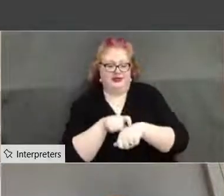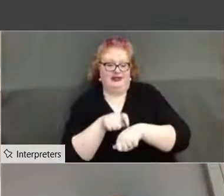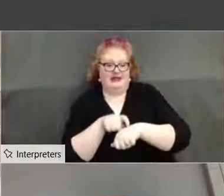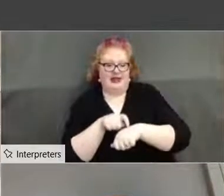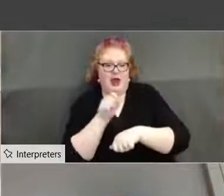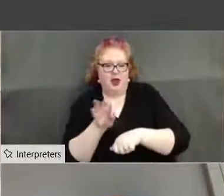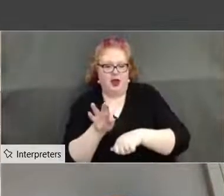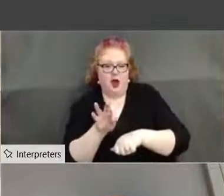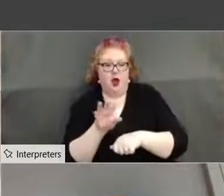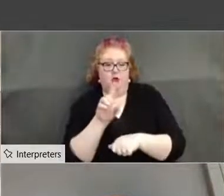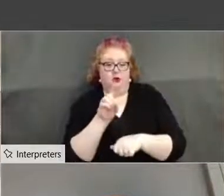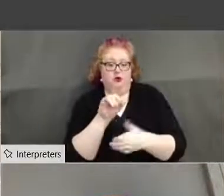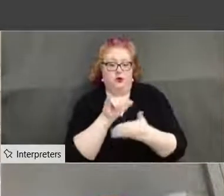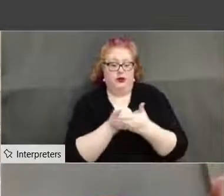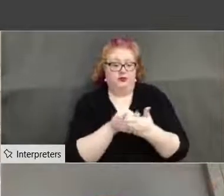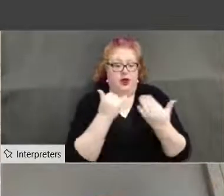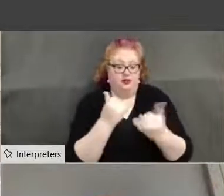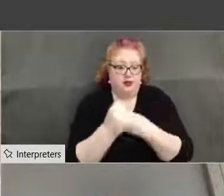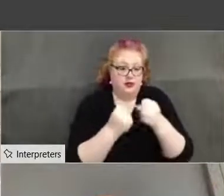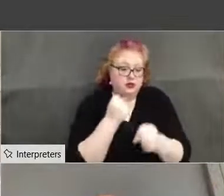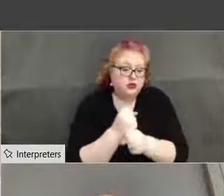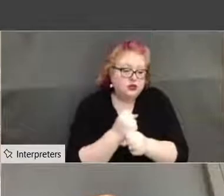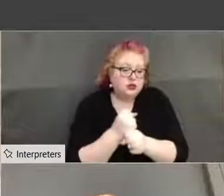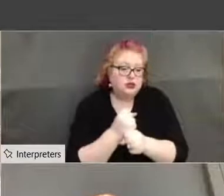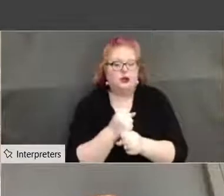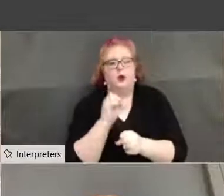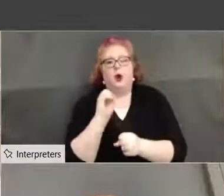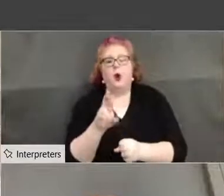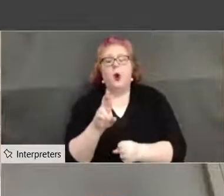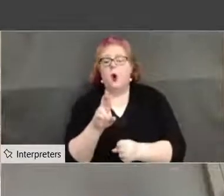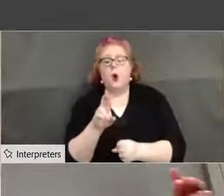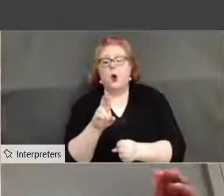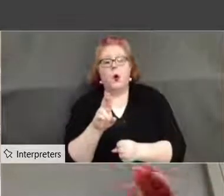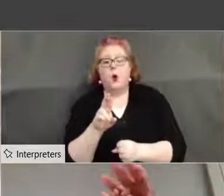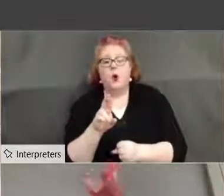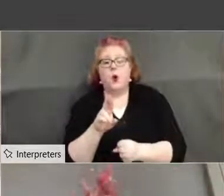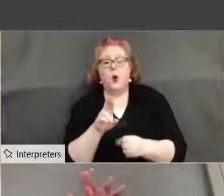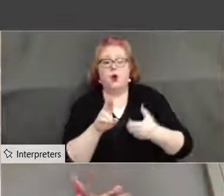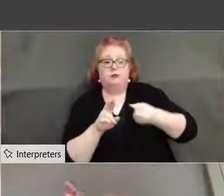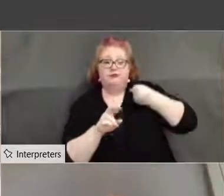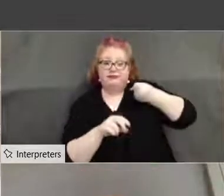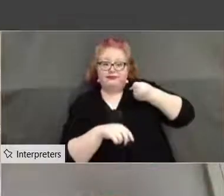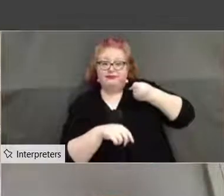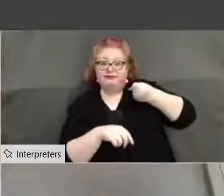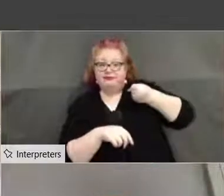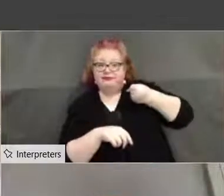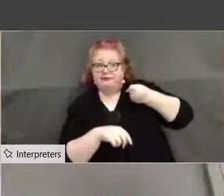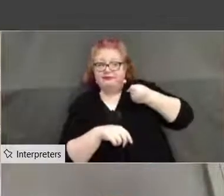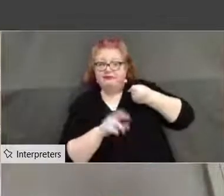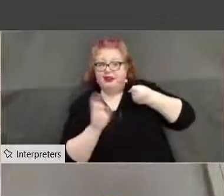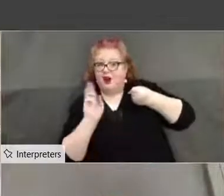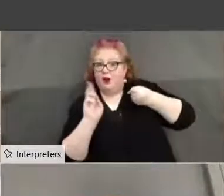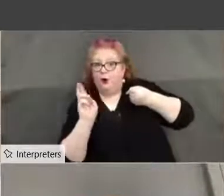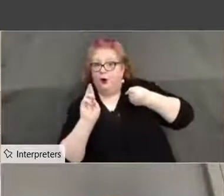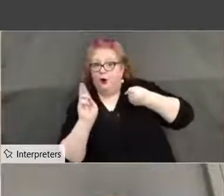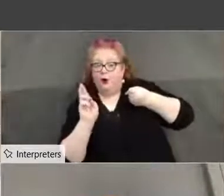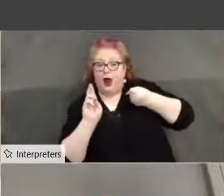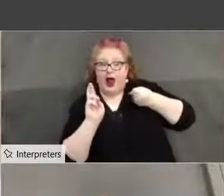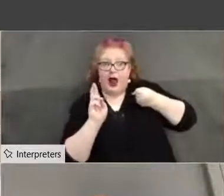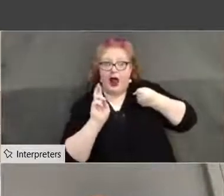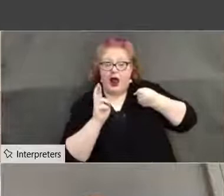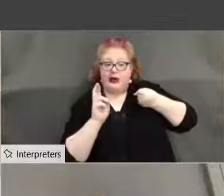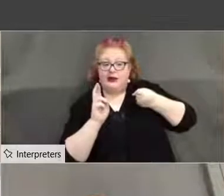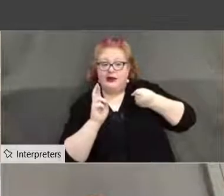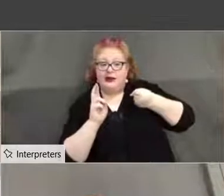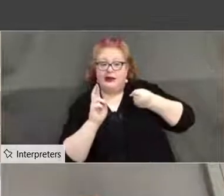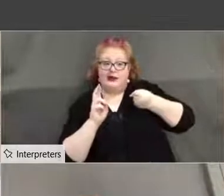this year? Do we keep that gun holstered with the bullets in it to see? And my